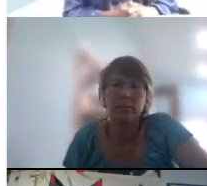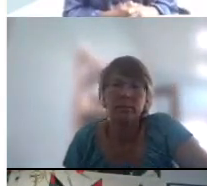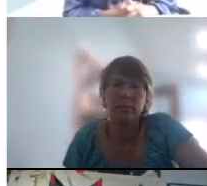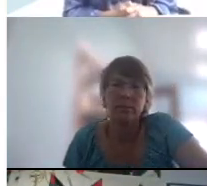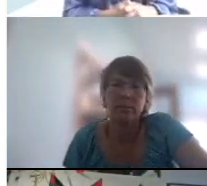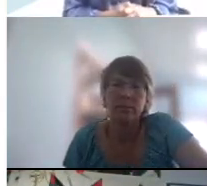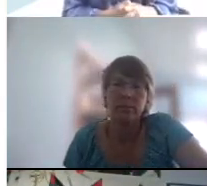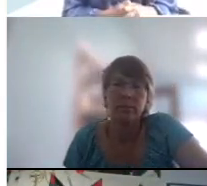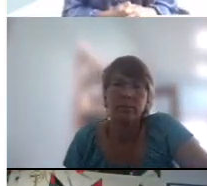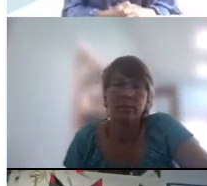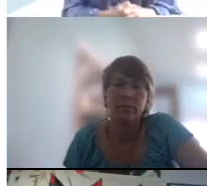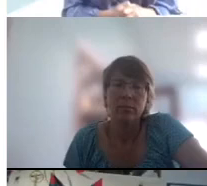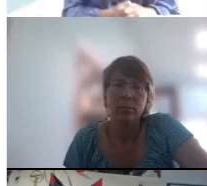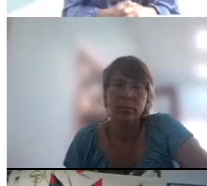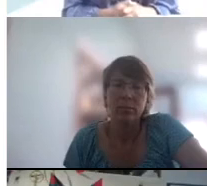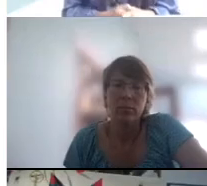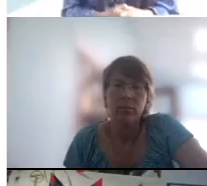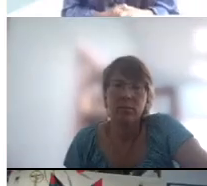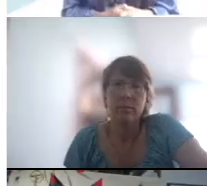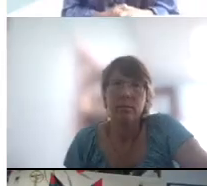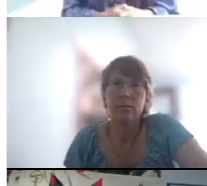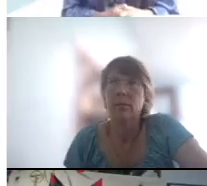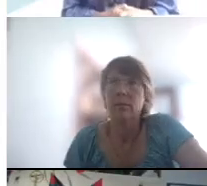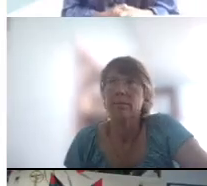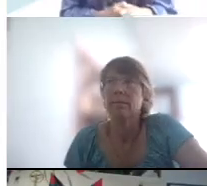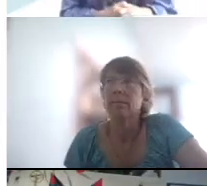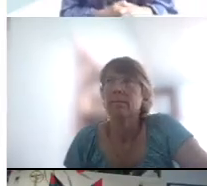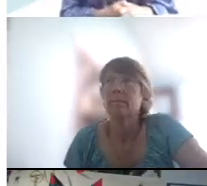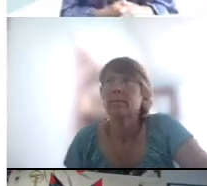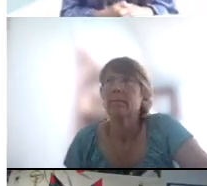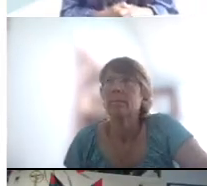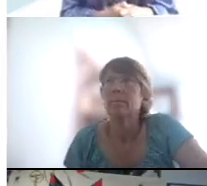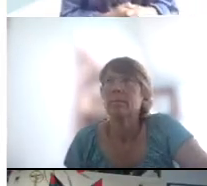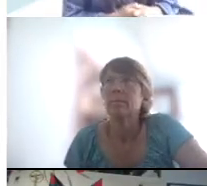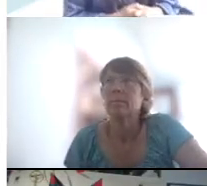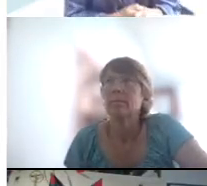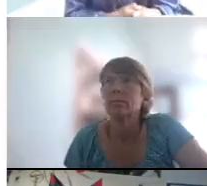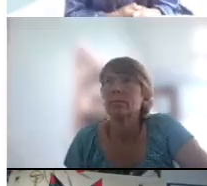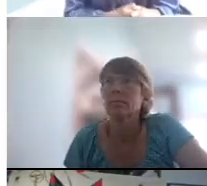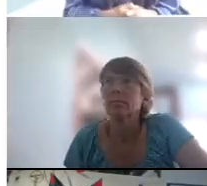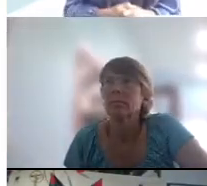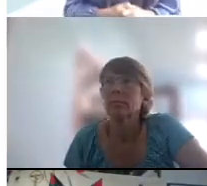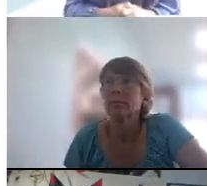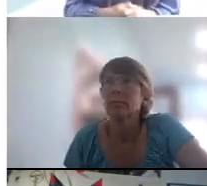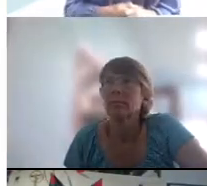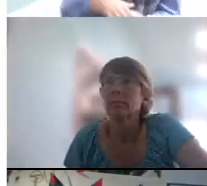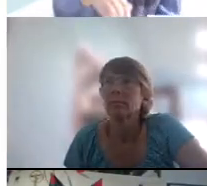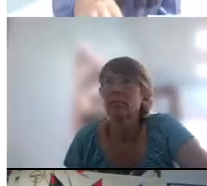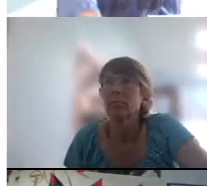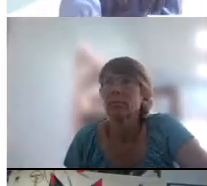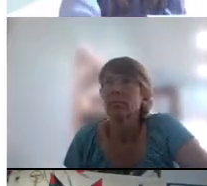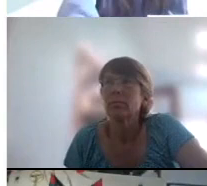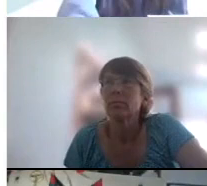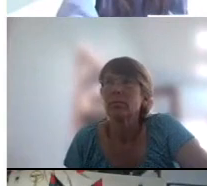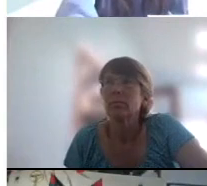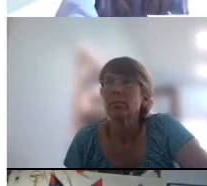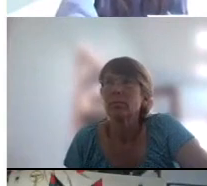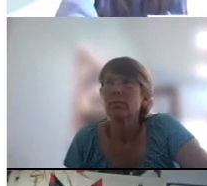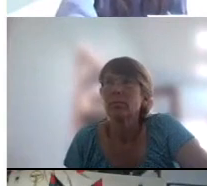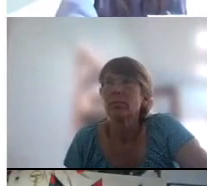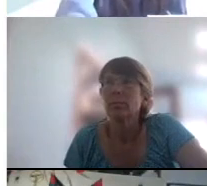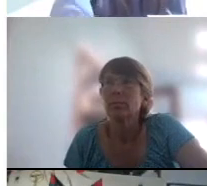hard questions about what needs to be done and how we can embed this into every part of our strategic plan.